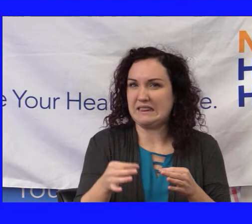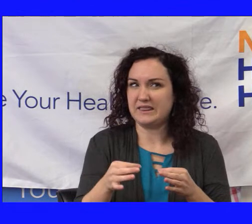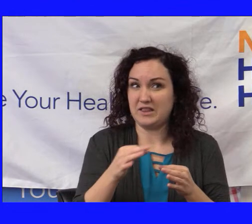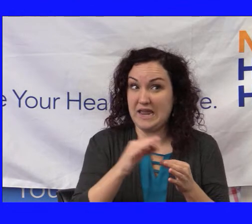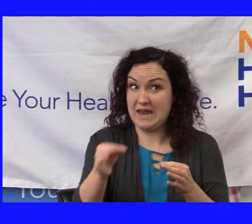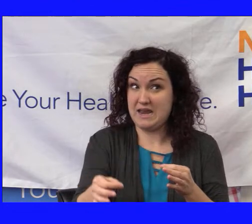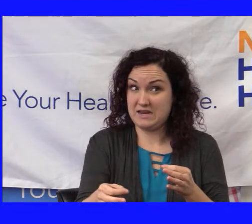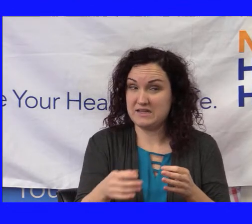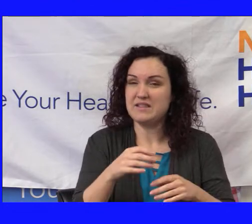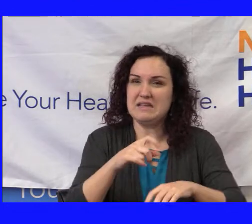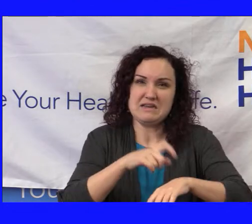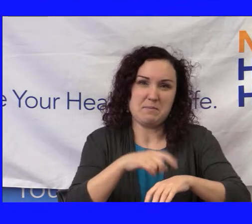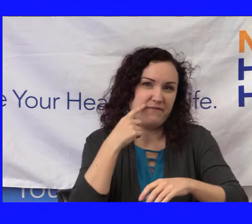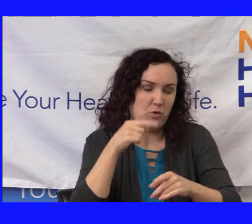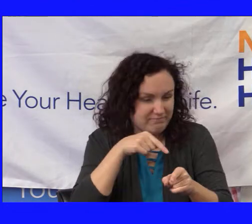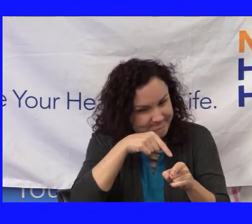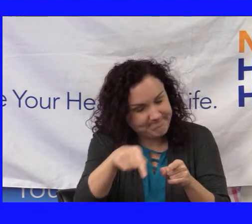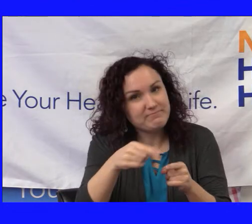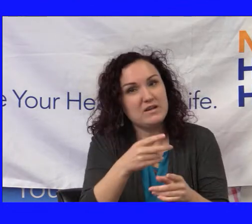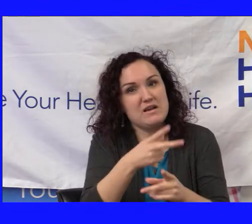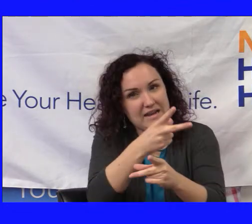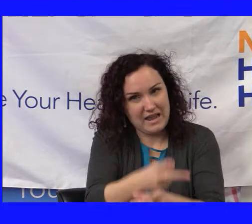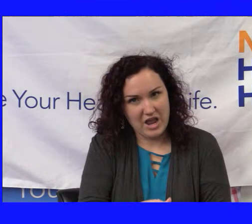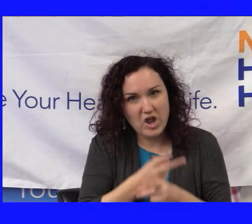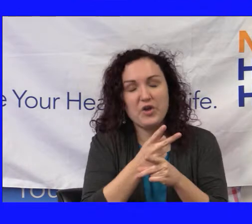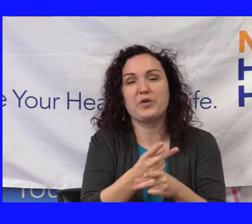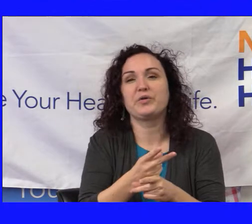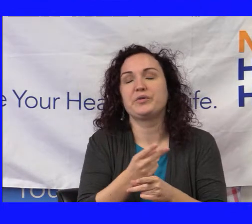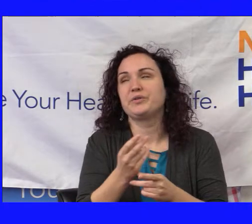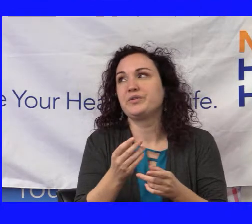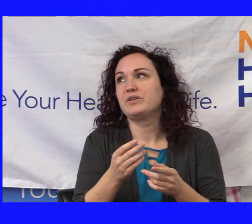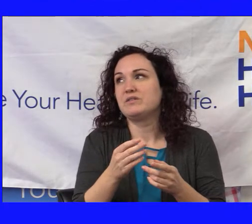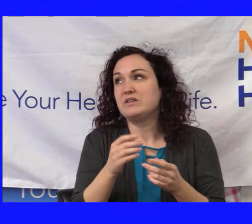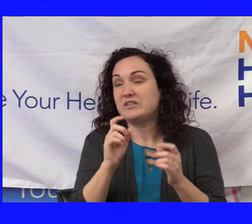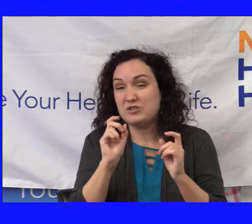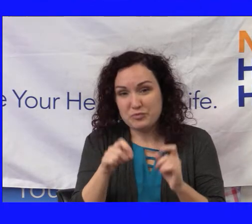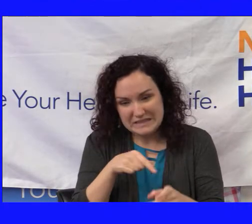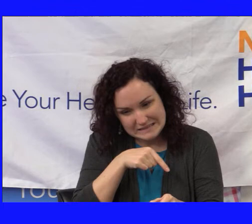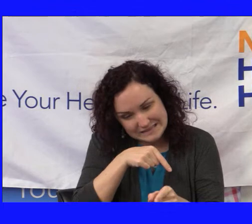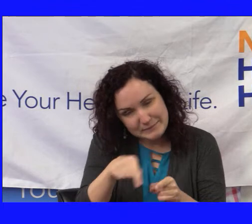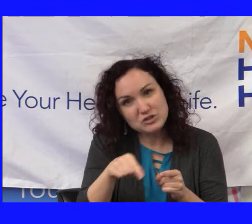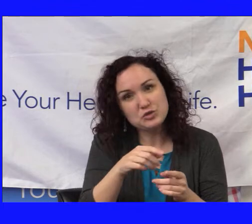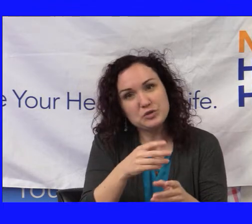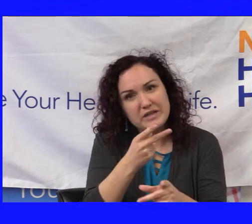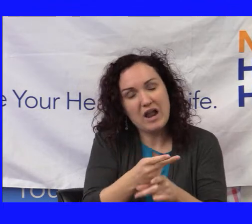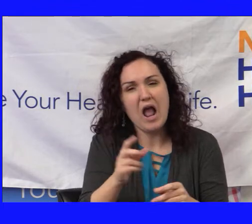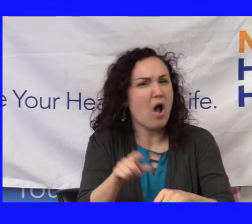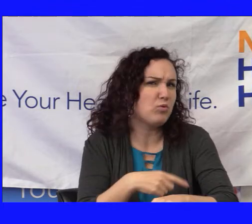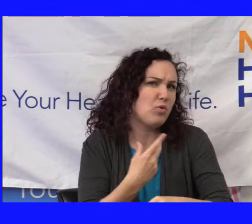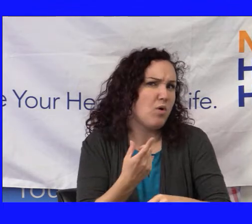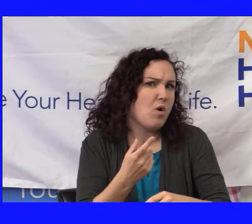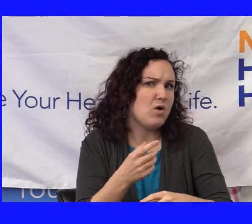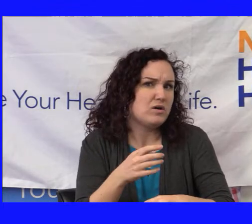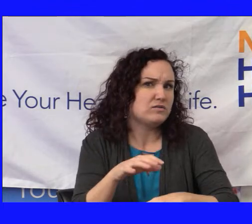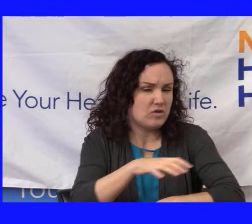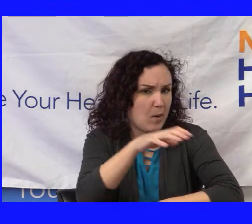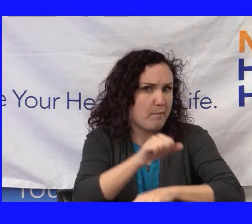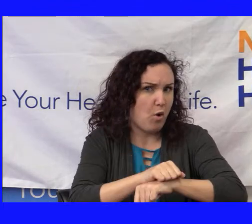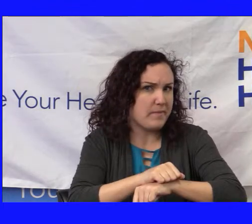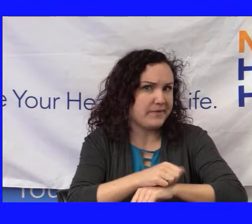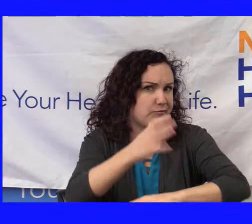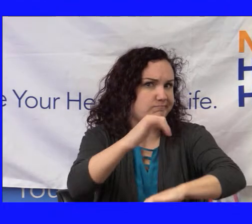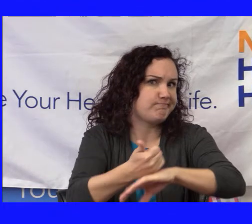time from when your general physician said you need this specialized care, how long it takes to get the appointment. For